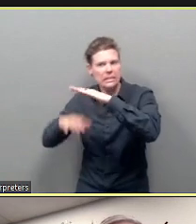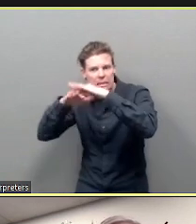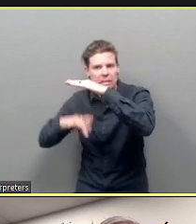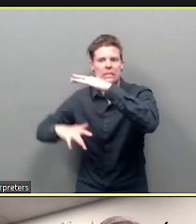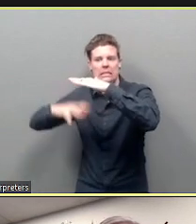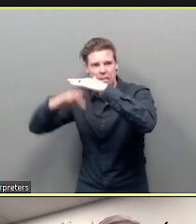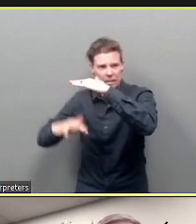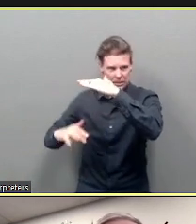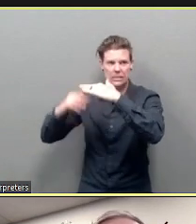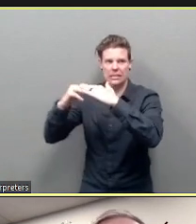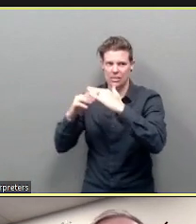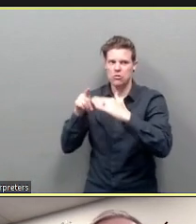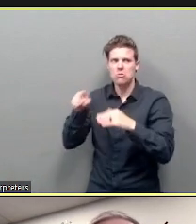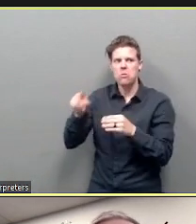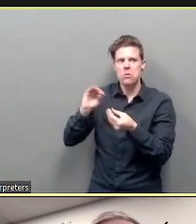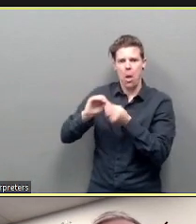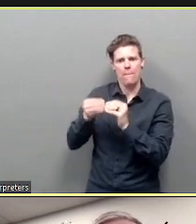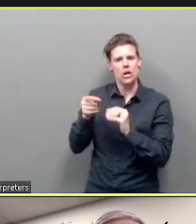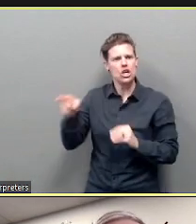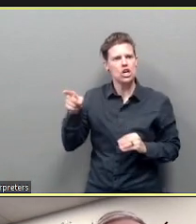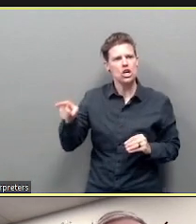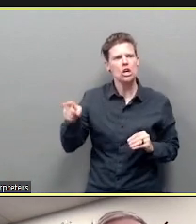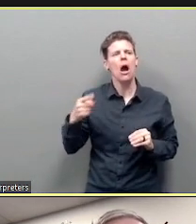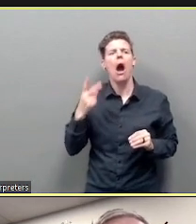pandemic. Next slide.